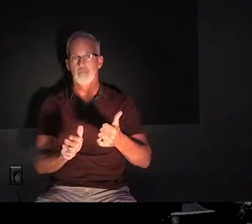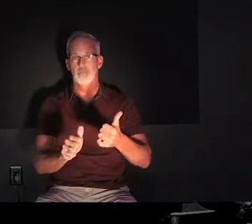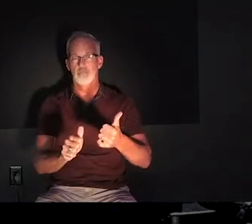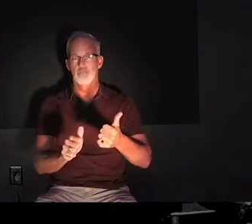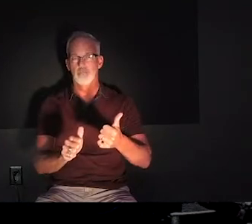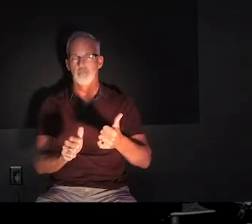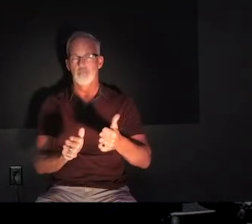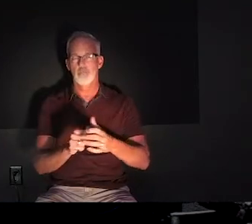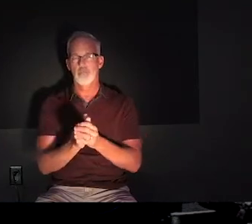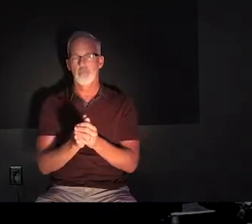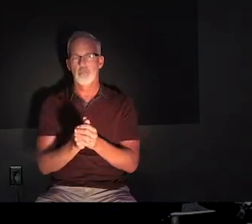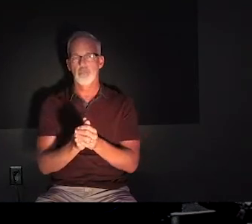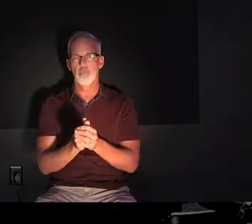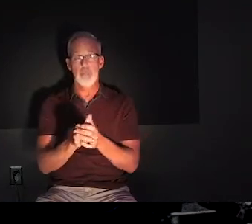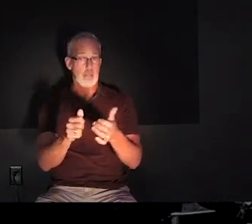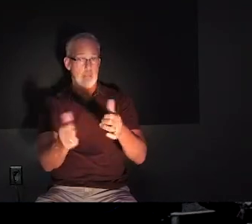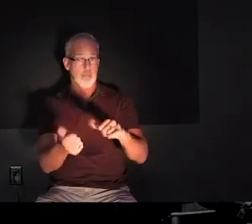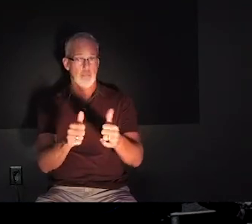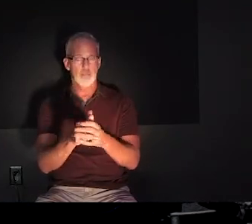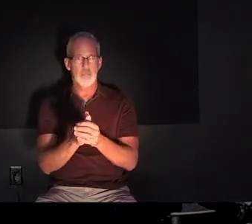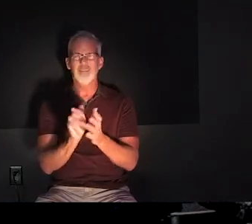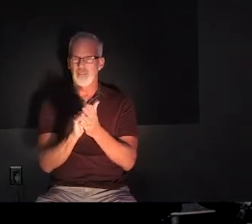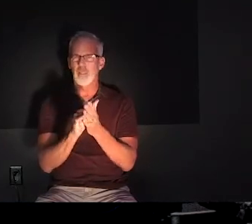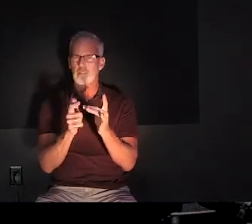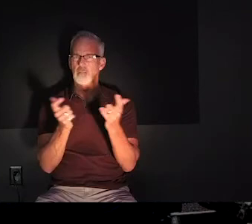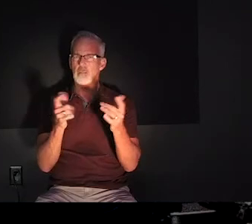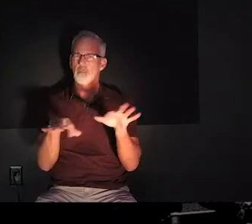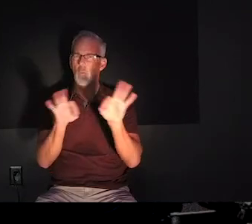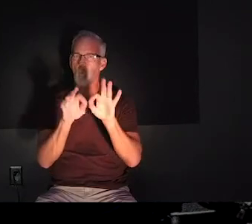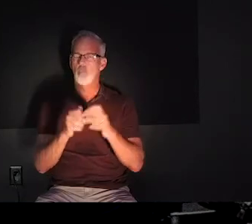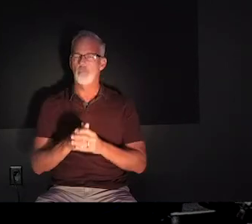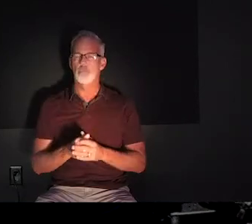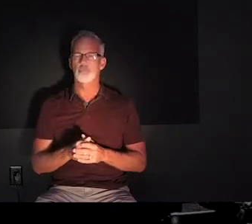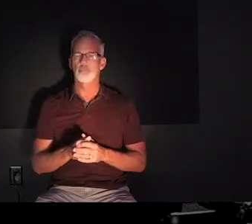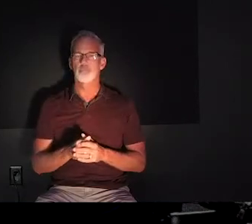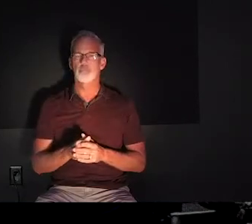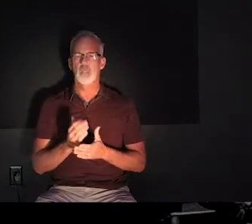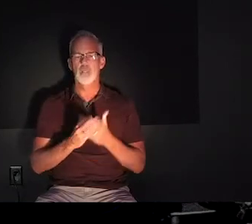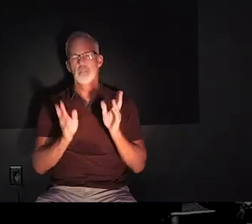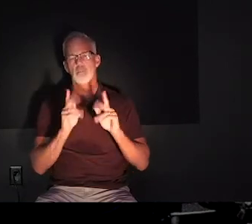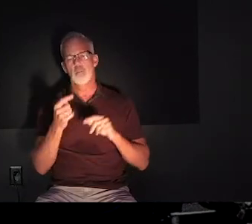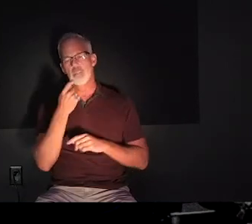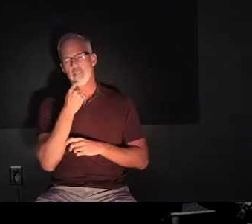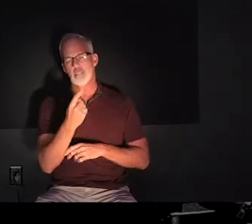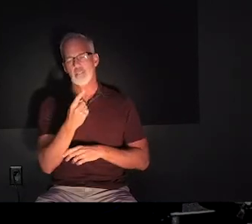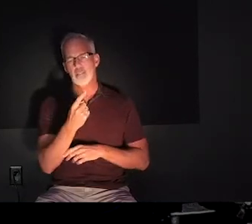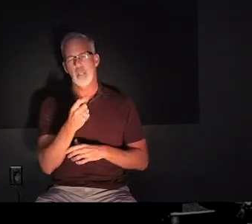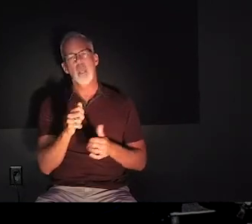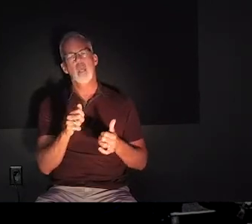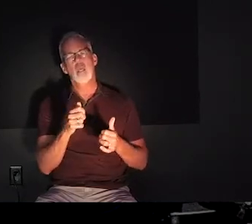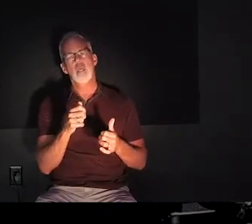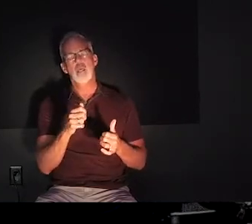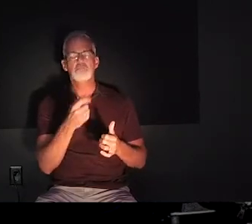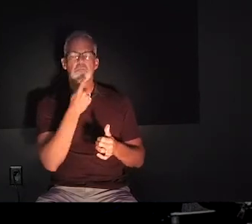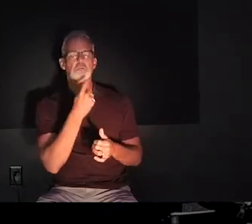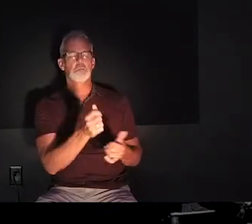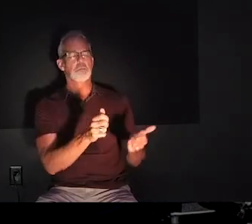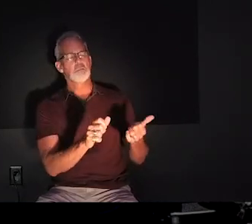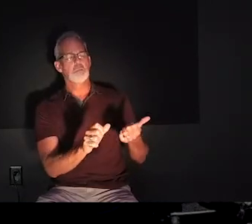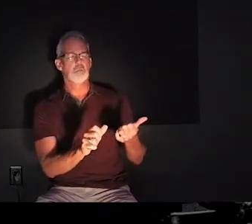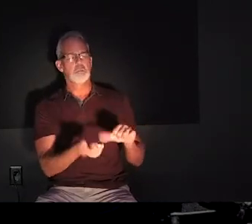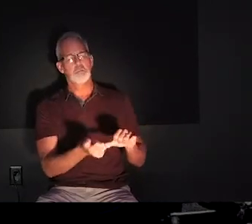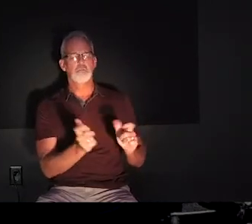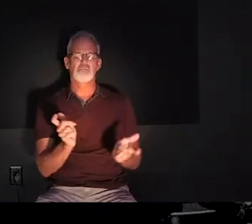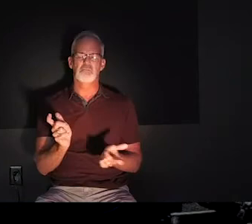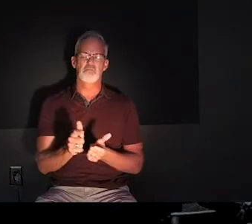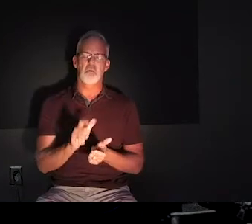you know about baptism? Baptism's a big deal. Some people say about baptism, they want to make baptism a really small